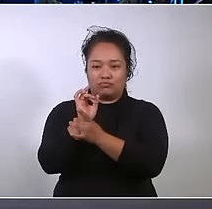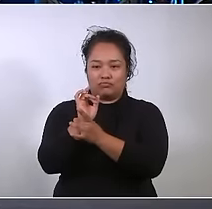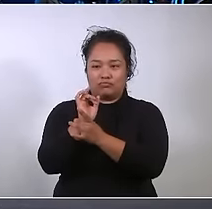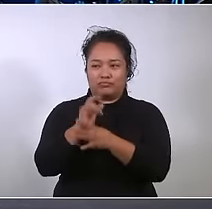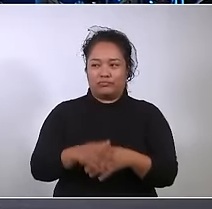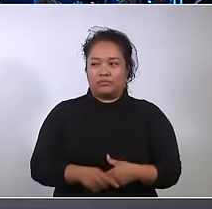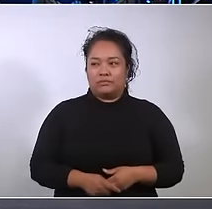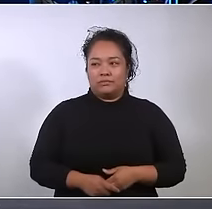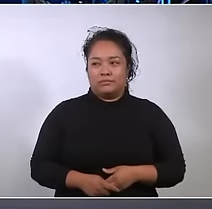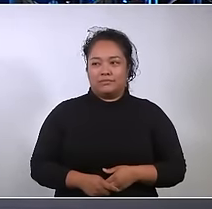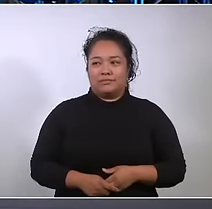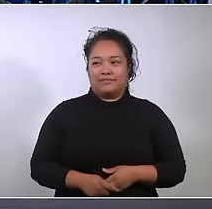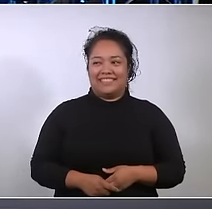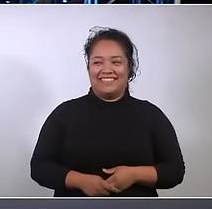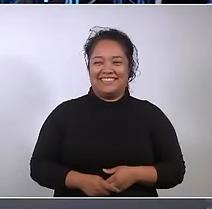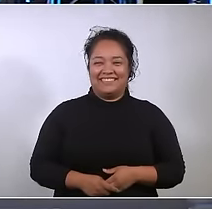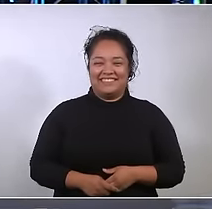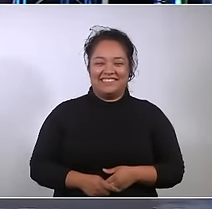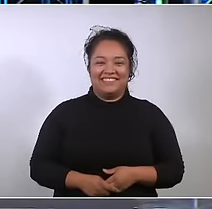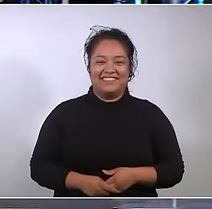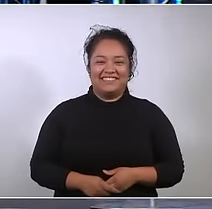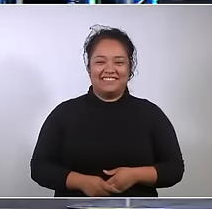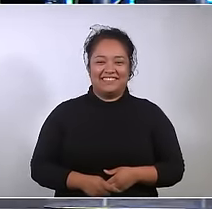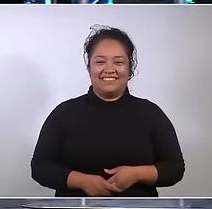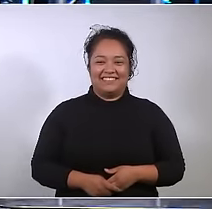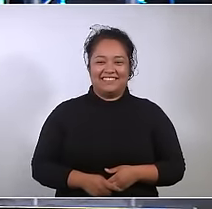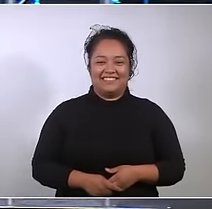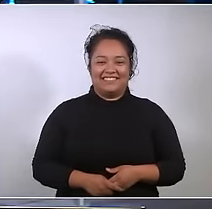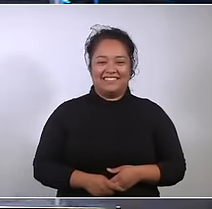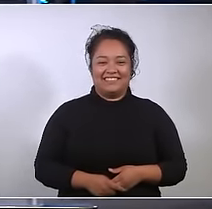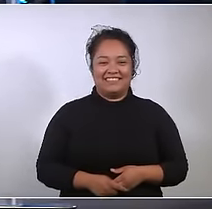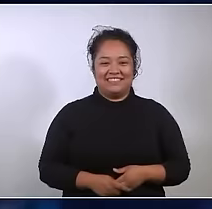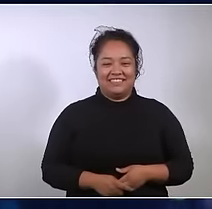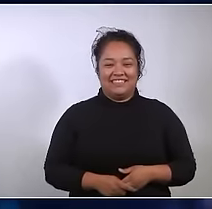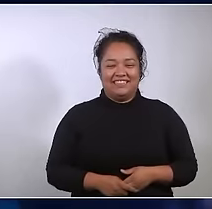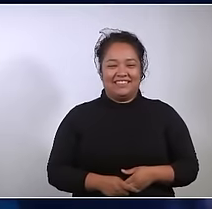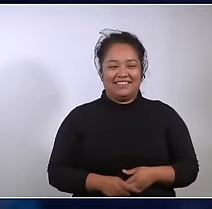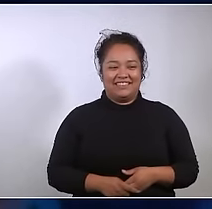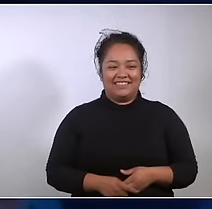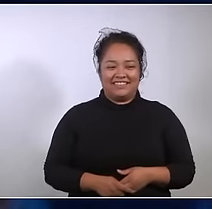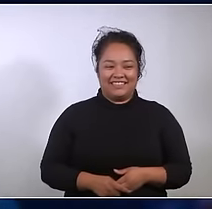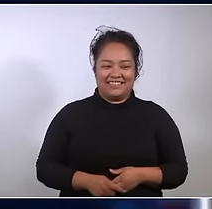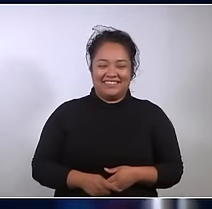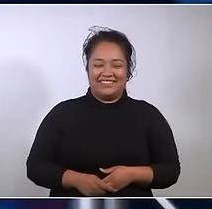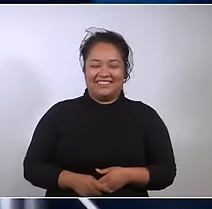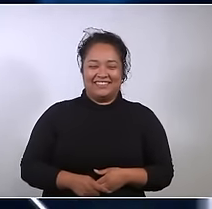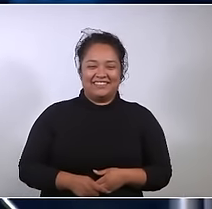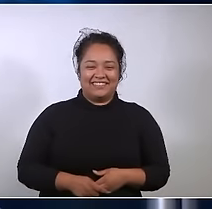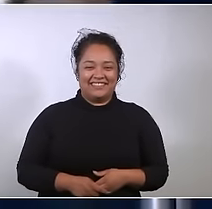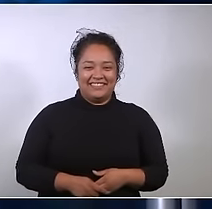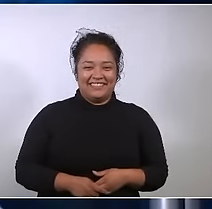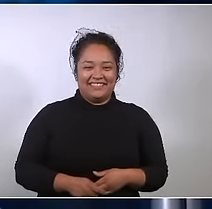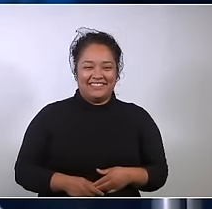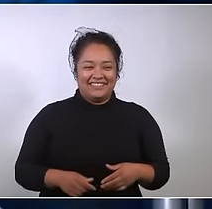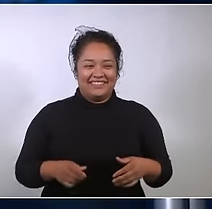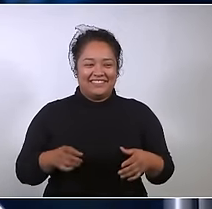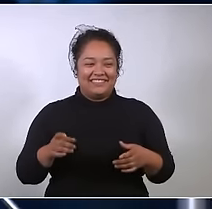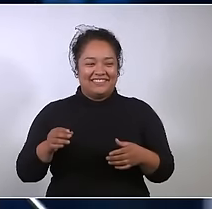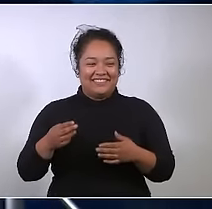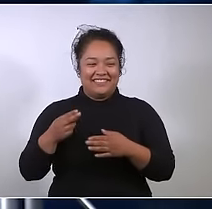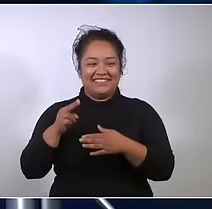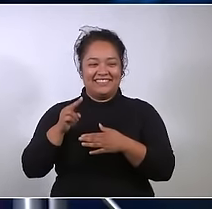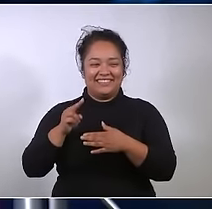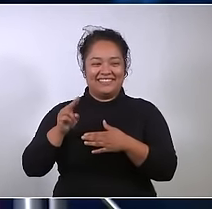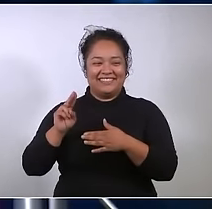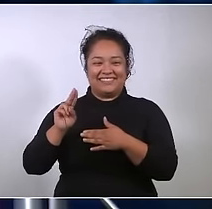Todos va a haber una lucecita en su brazo. There's also ushers that will be passing out the baskets. También